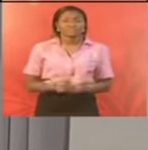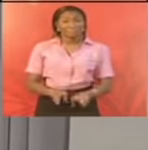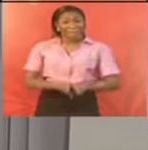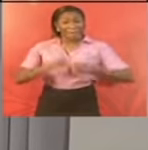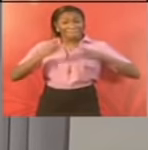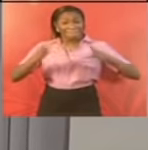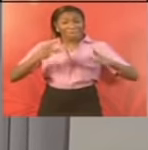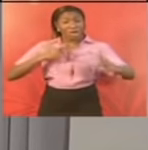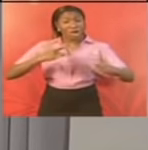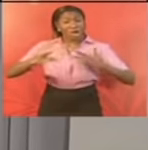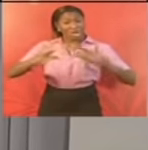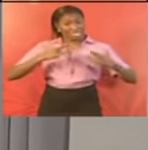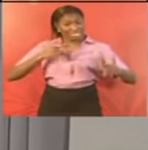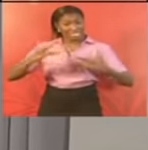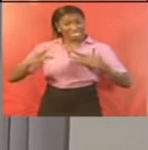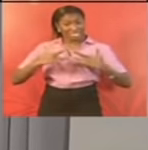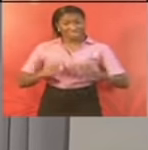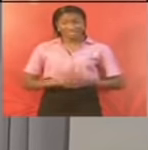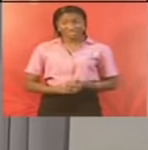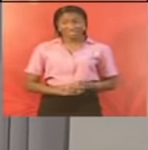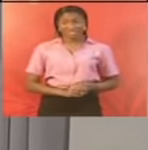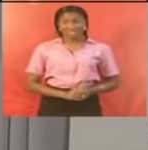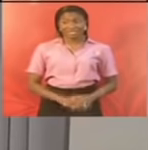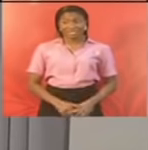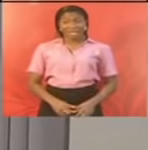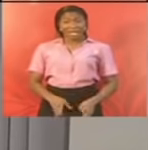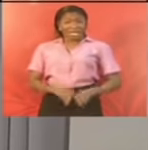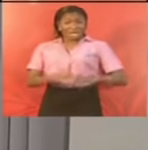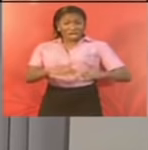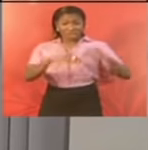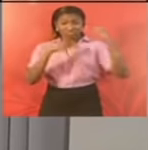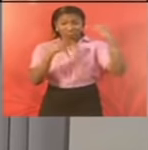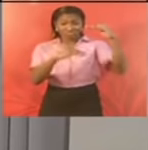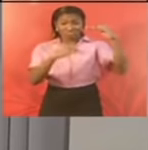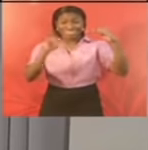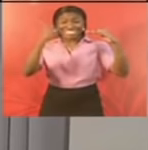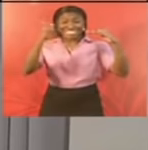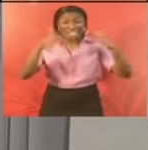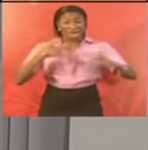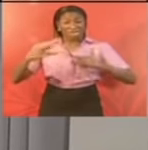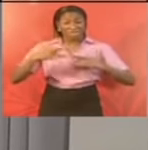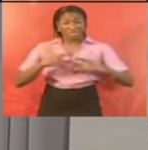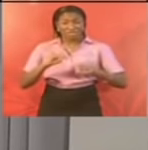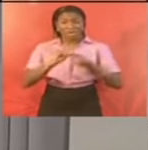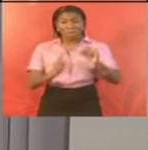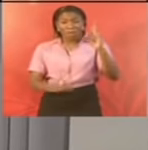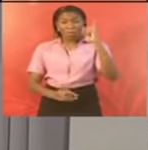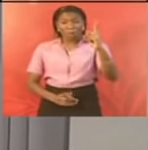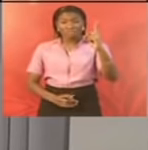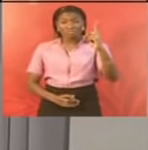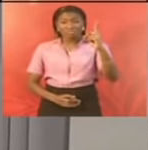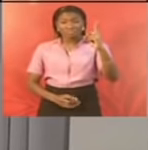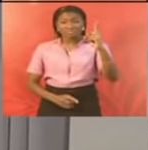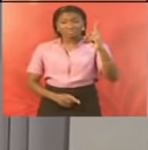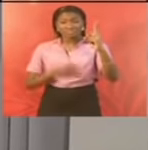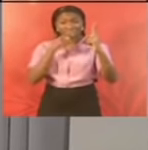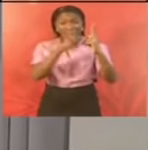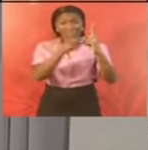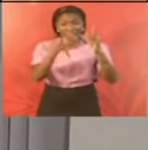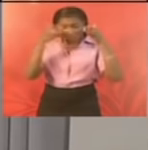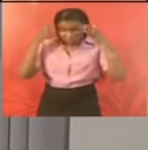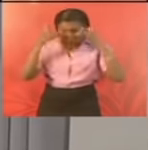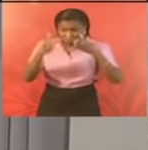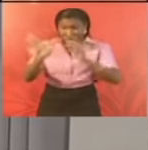you asked for top 3, I will give you the top 10. Number 1 is protecting our